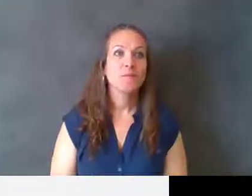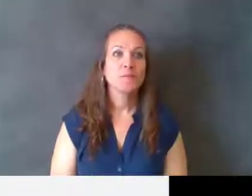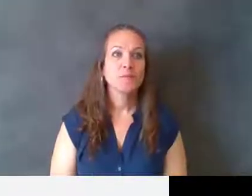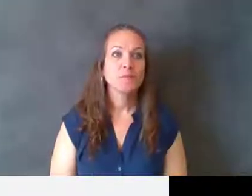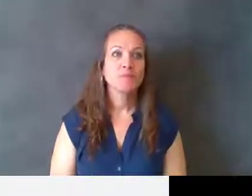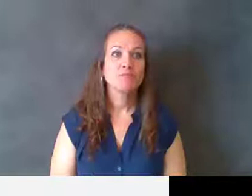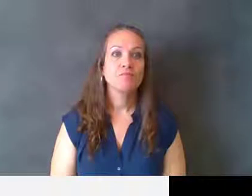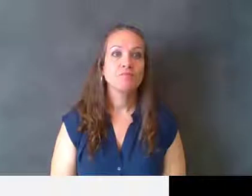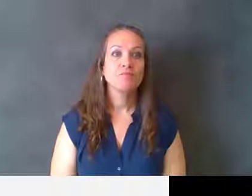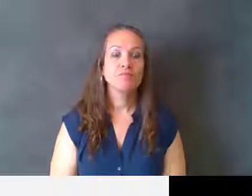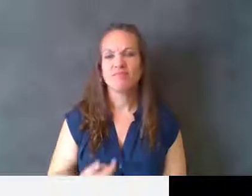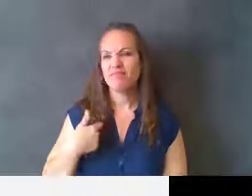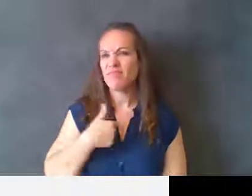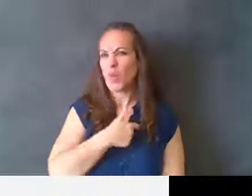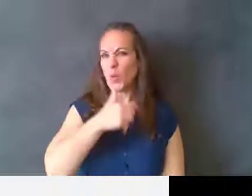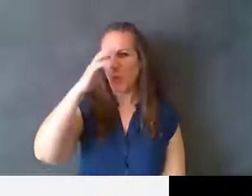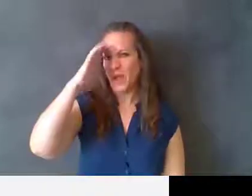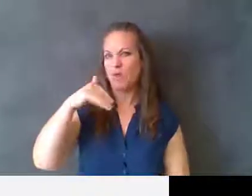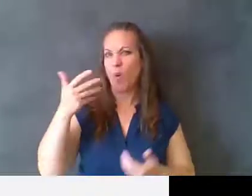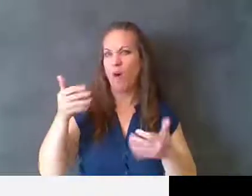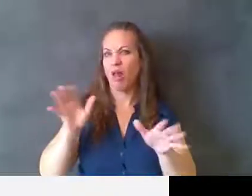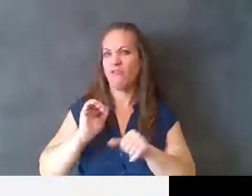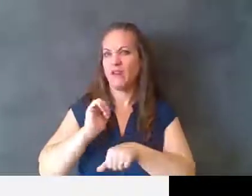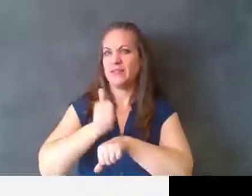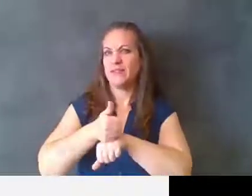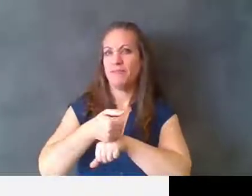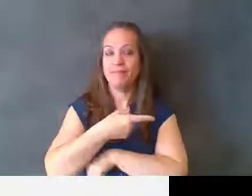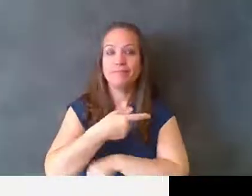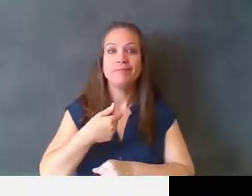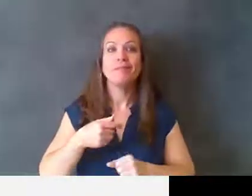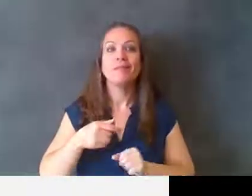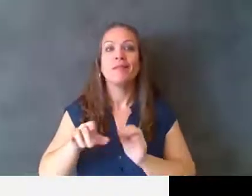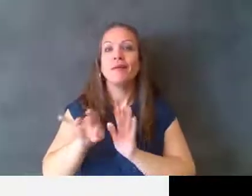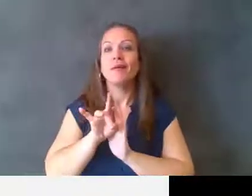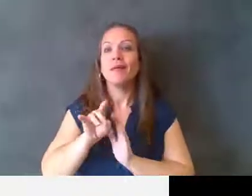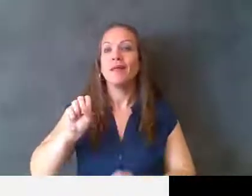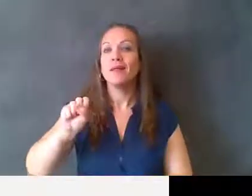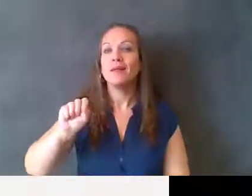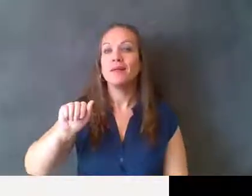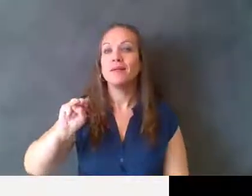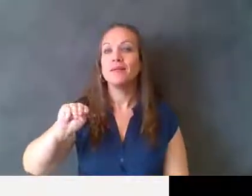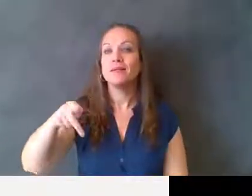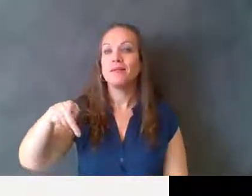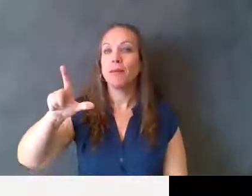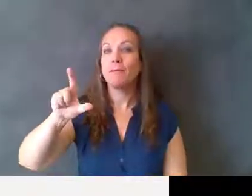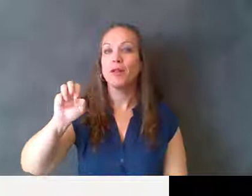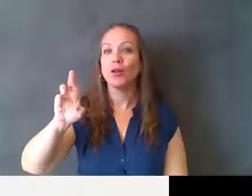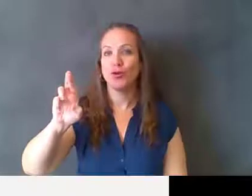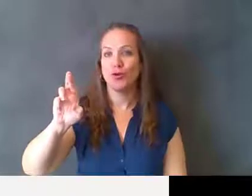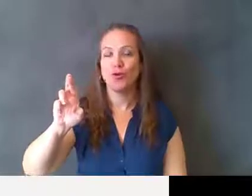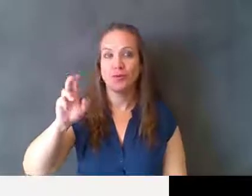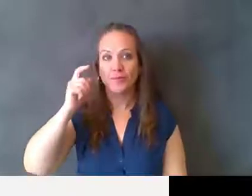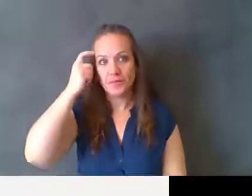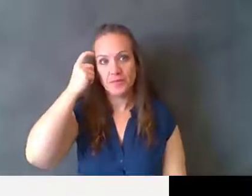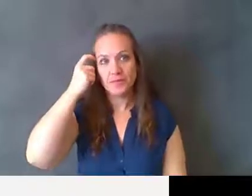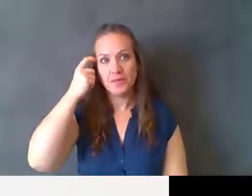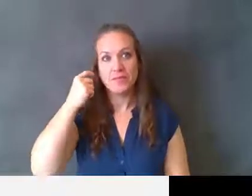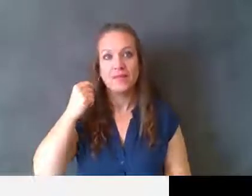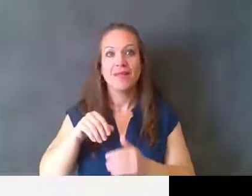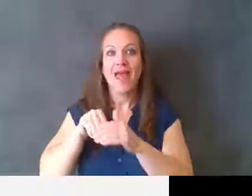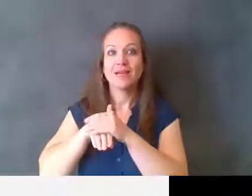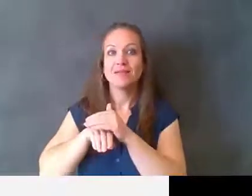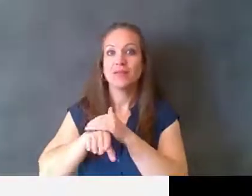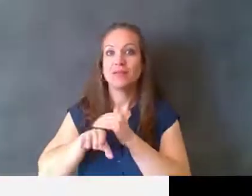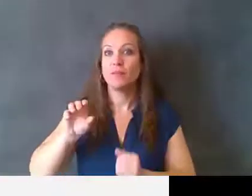built-in features. So I went ahead and searched for sampler. It's called Accessible Template Sampler. So if you search